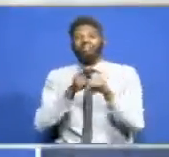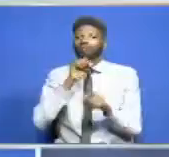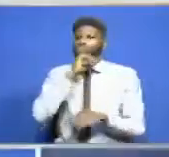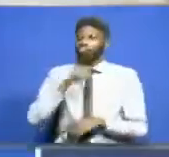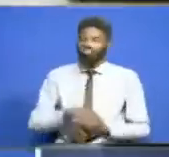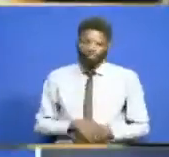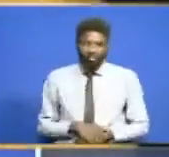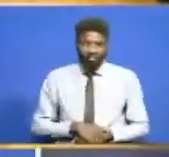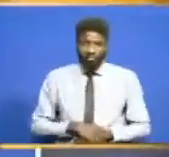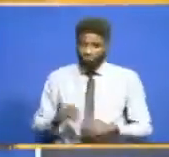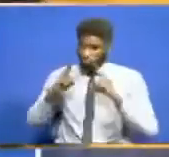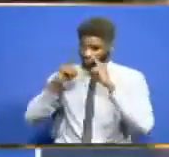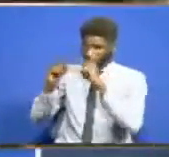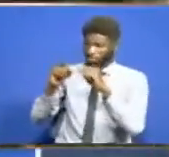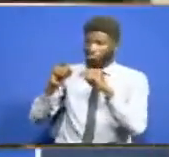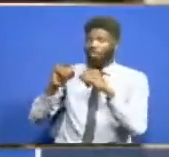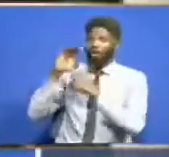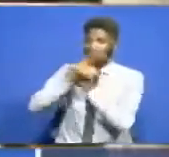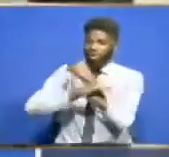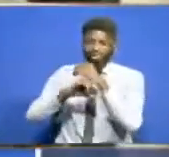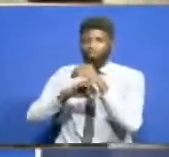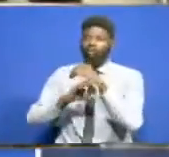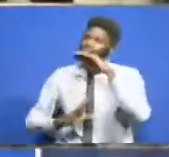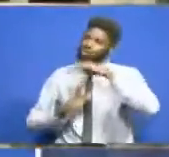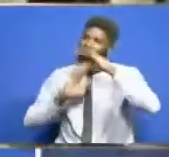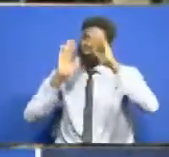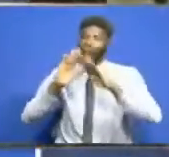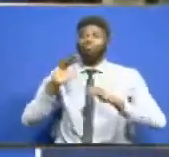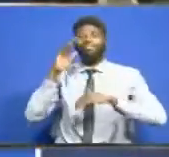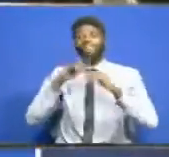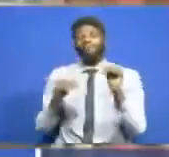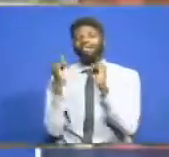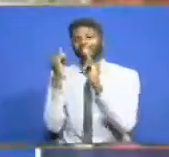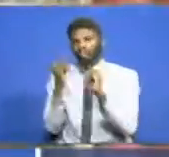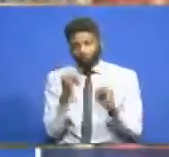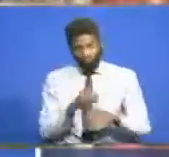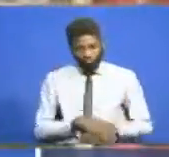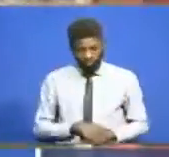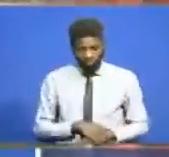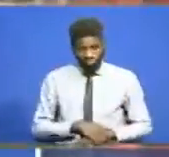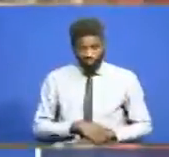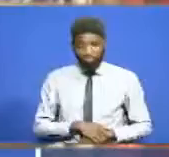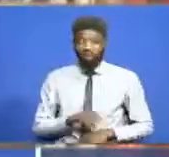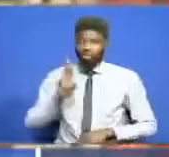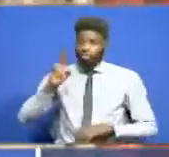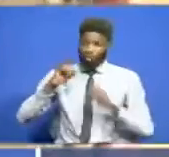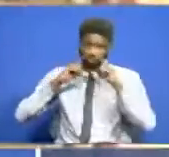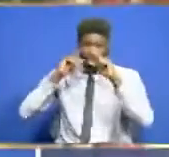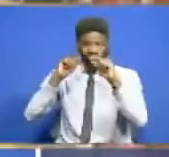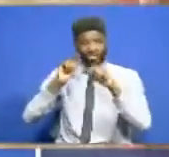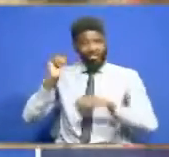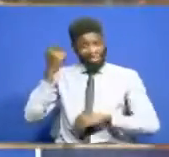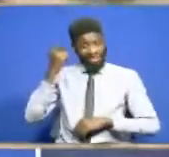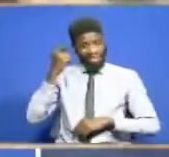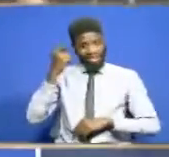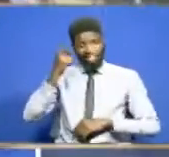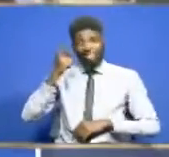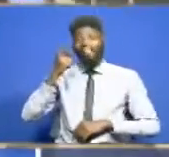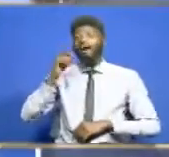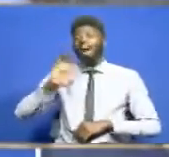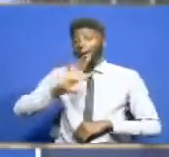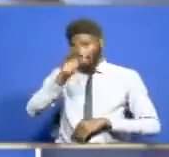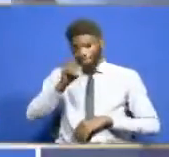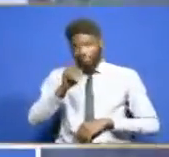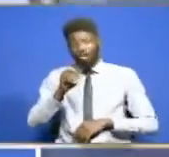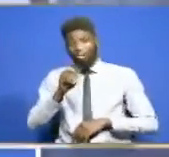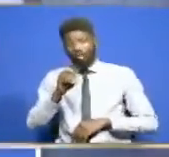kuliko mtu yeyote binafsi, Rais Kenyatta alisema kuwa Kenya ni mfano wa kuigwa katika demokrasia ya kijamii barani Afrika na kwamba